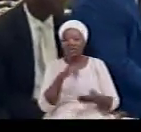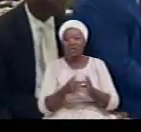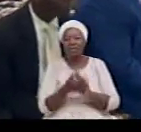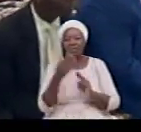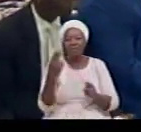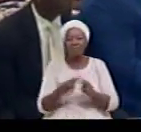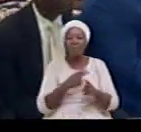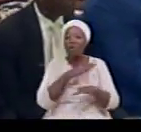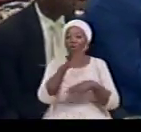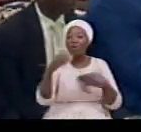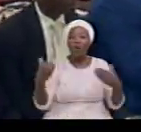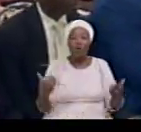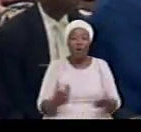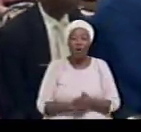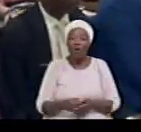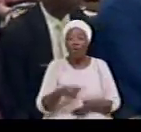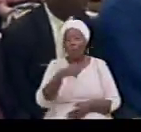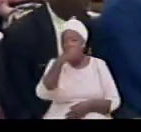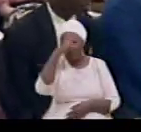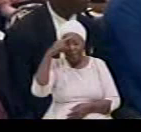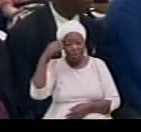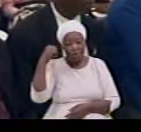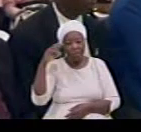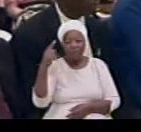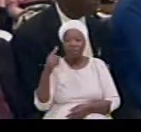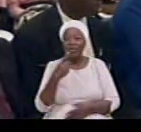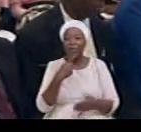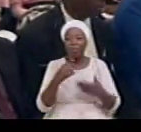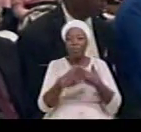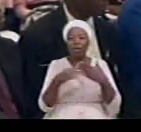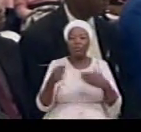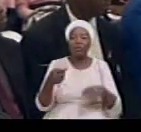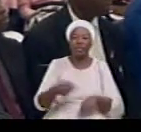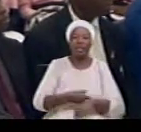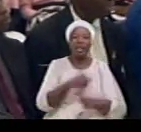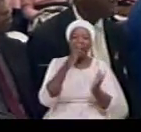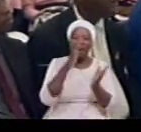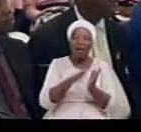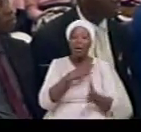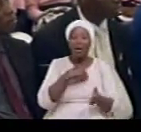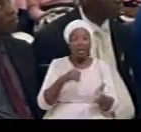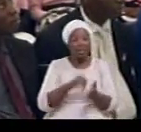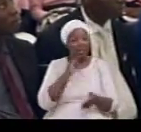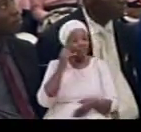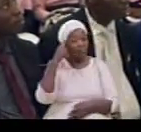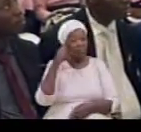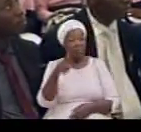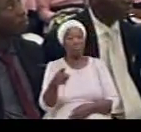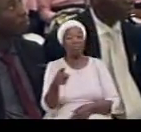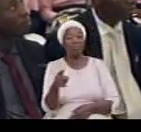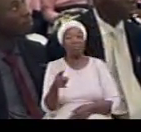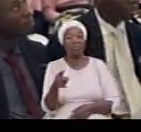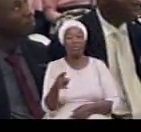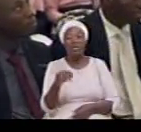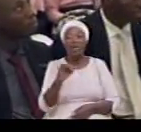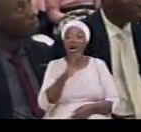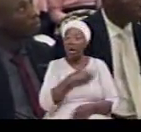all because of the blood of the Lamb. And it's for you. And it's for